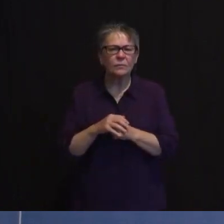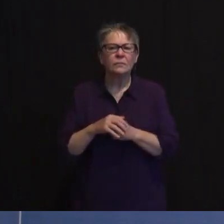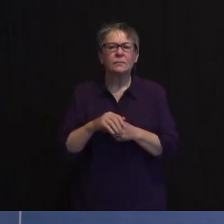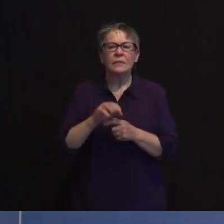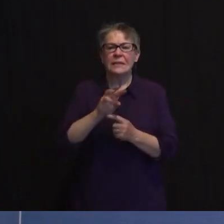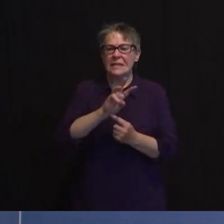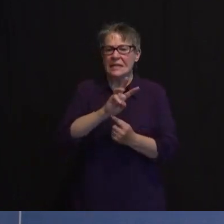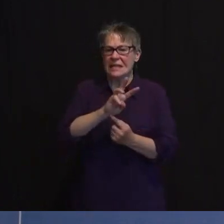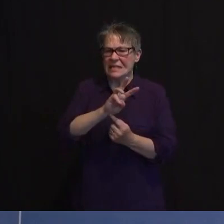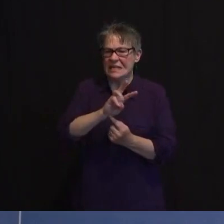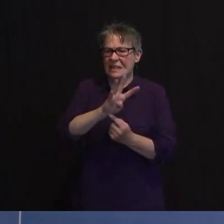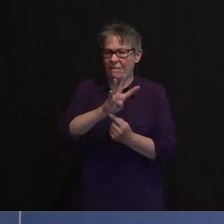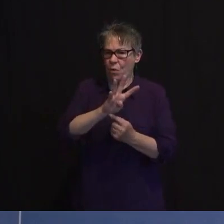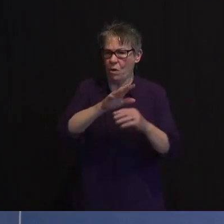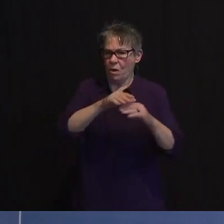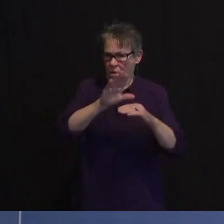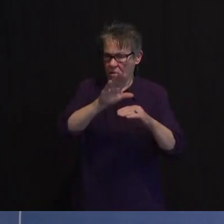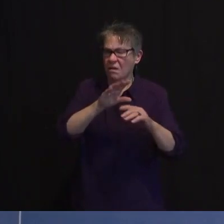points to